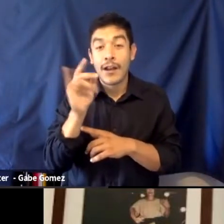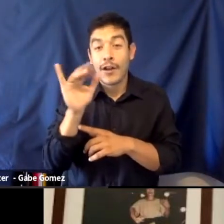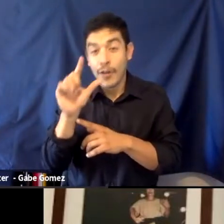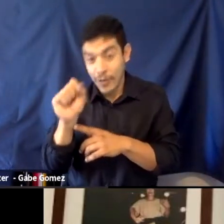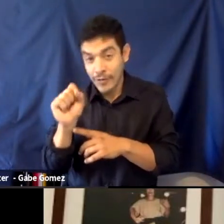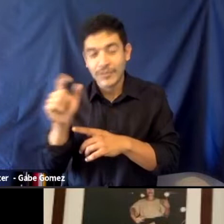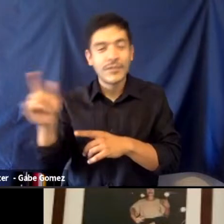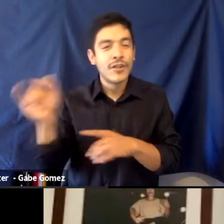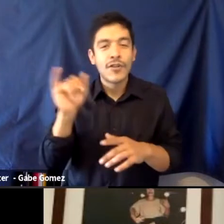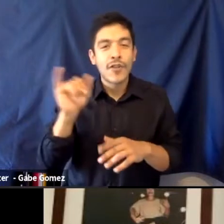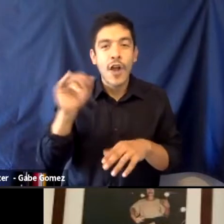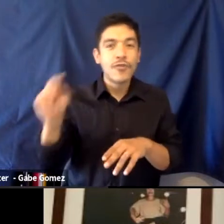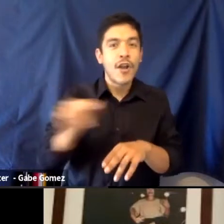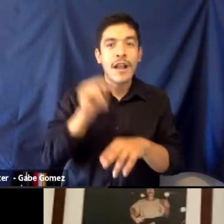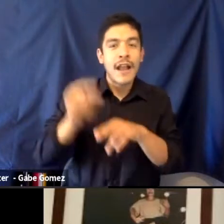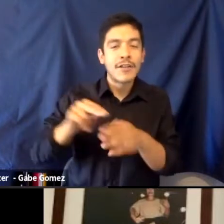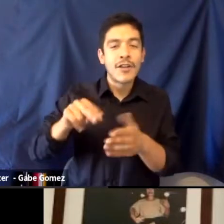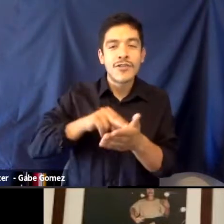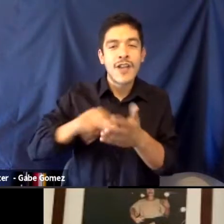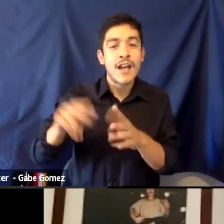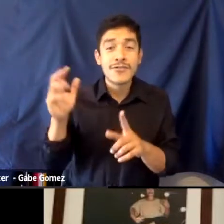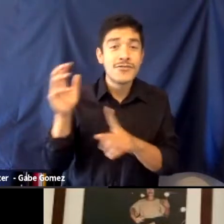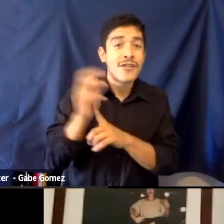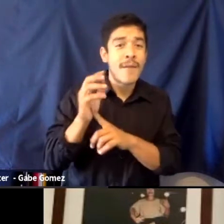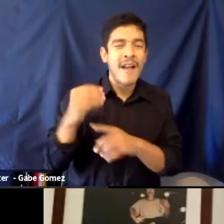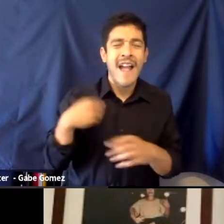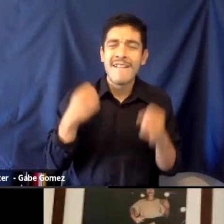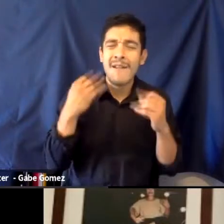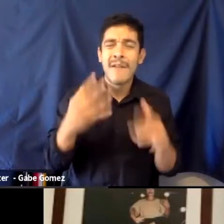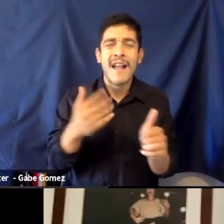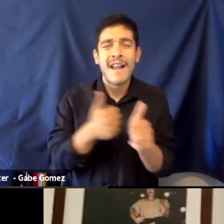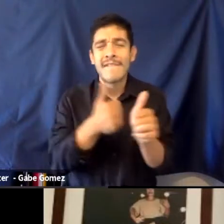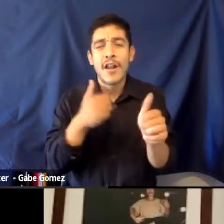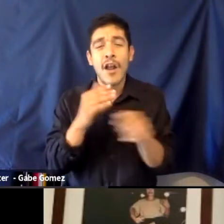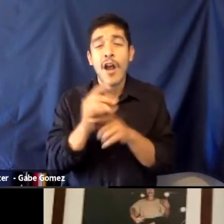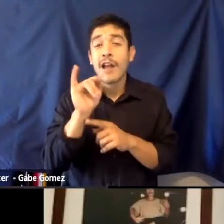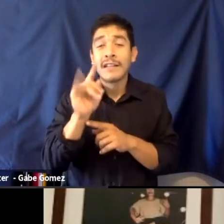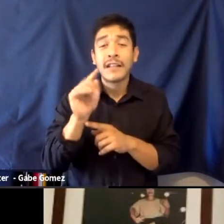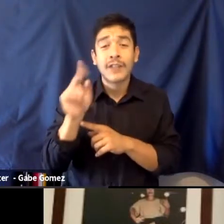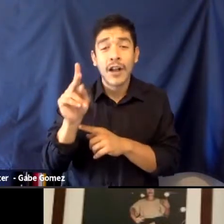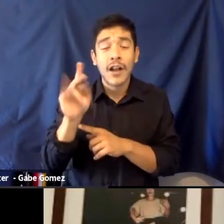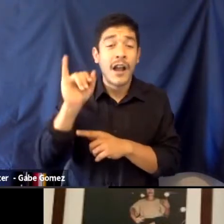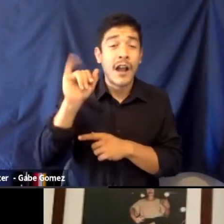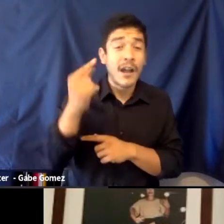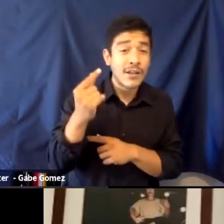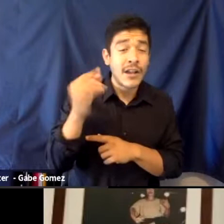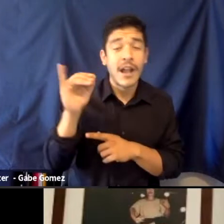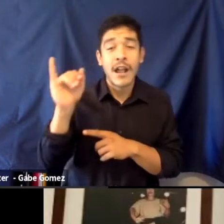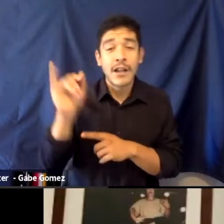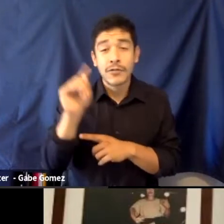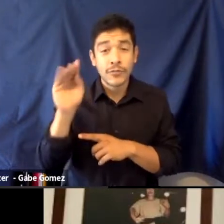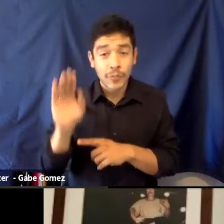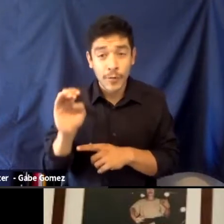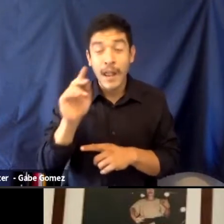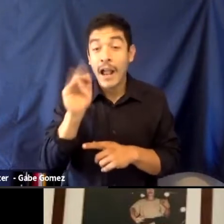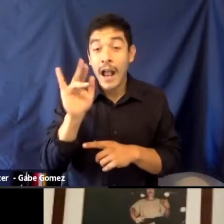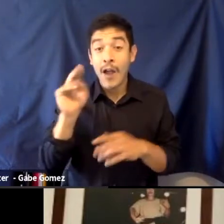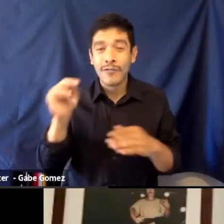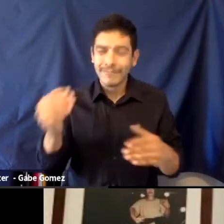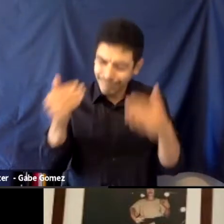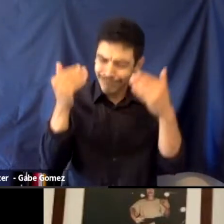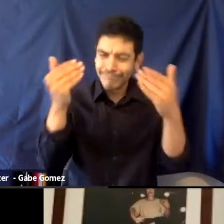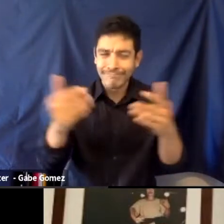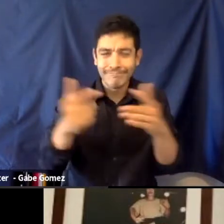dance champion and has a millions and millions of followers on TikTok, IG, and YouTube. Corinne, take it